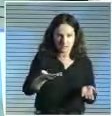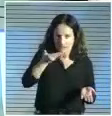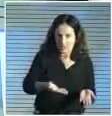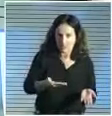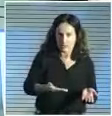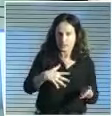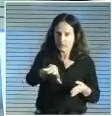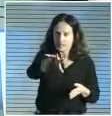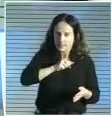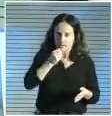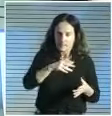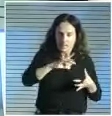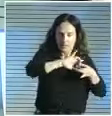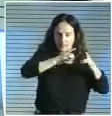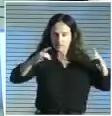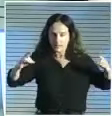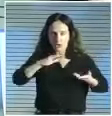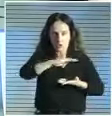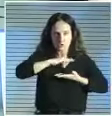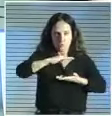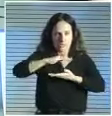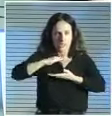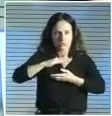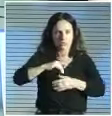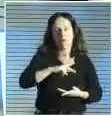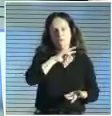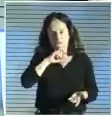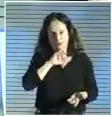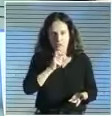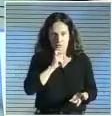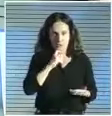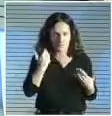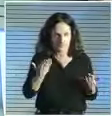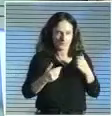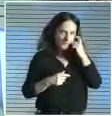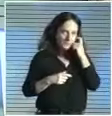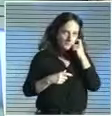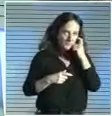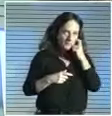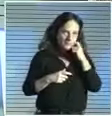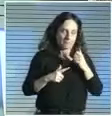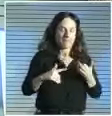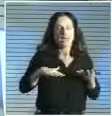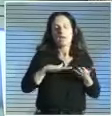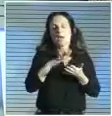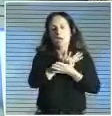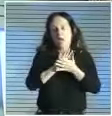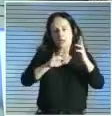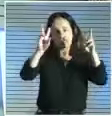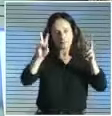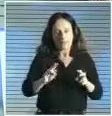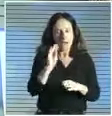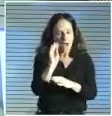positive hospitality, how do you apply that within the Best Western Group effectively within, like I say,